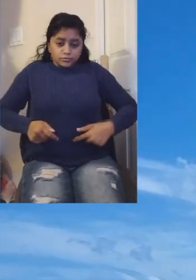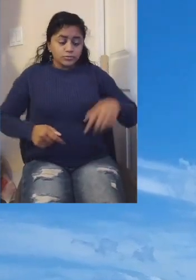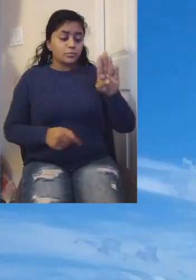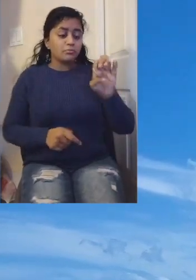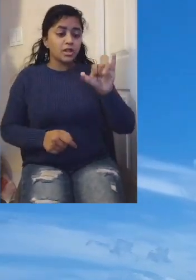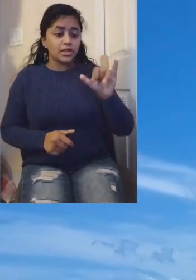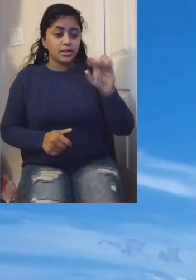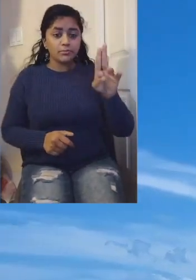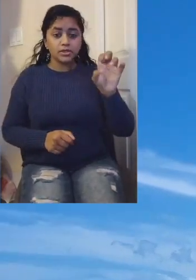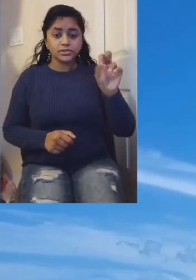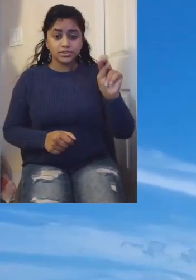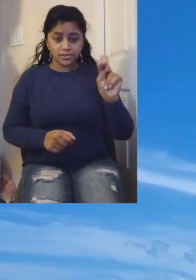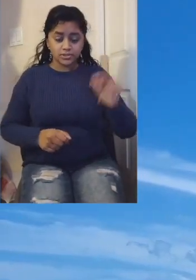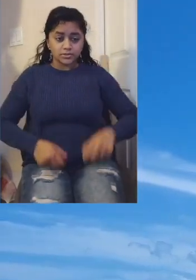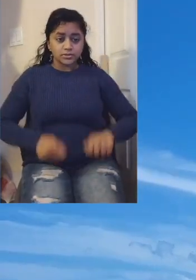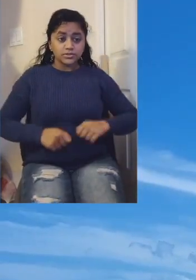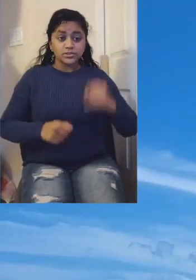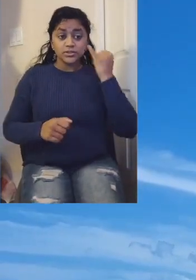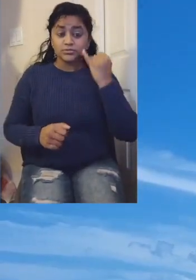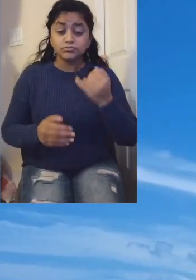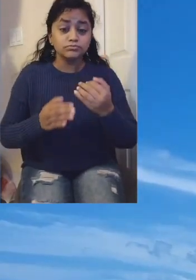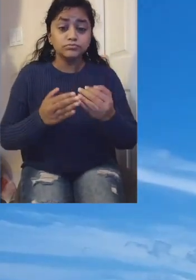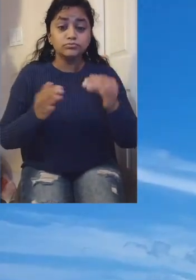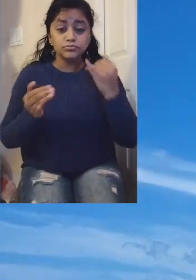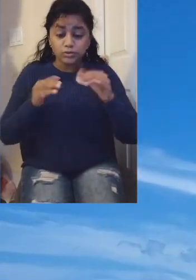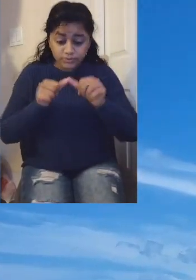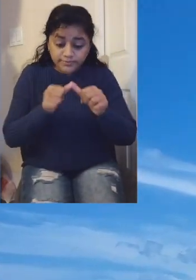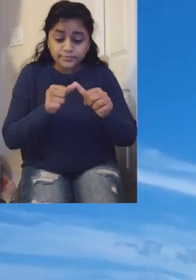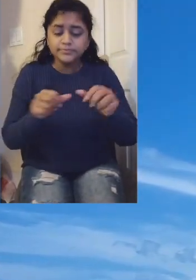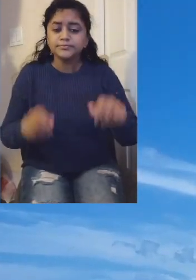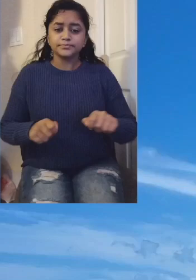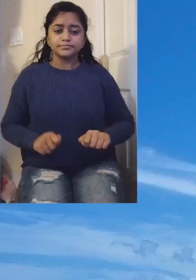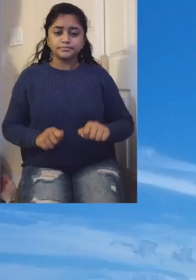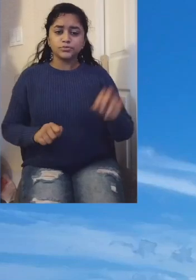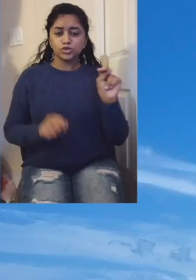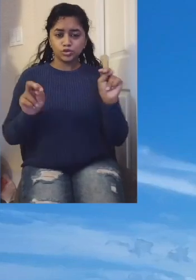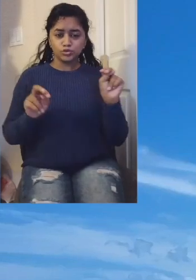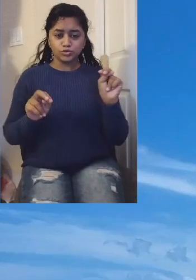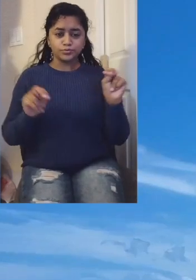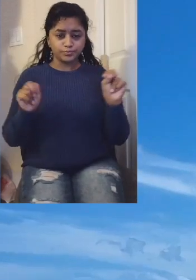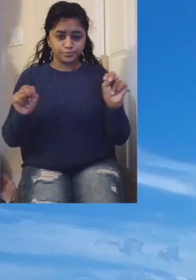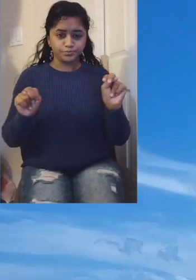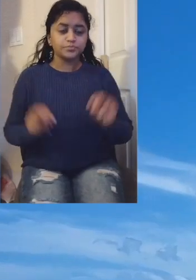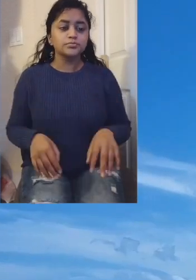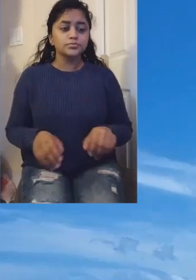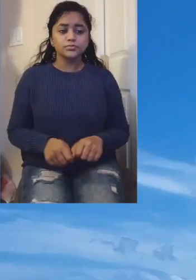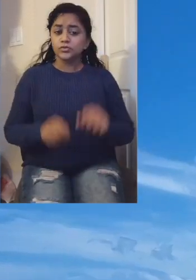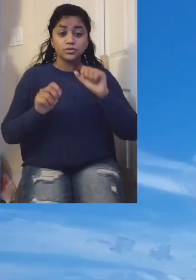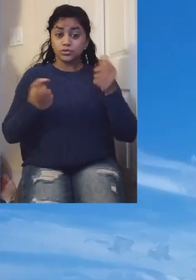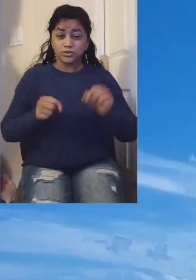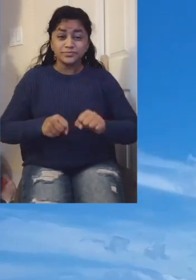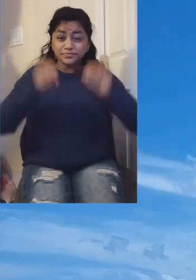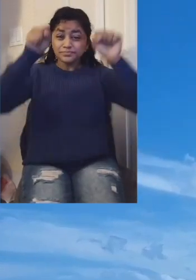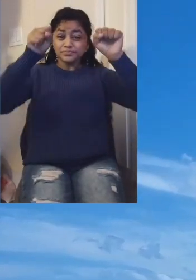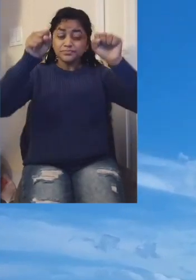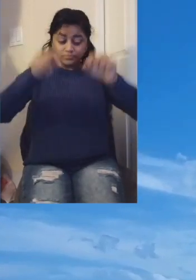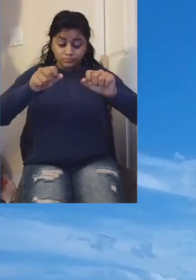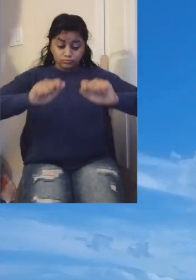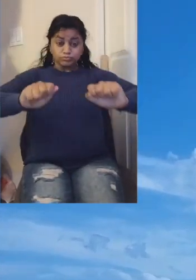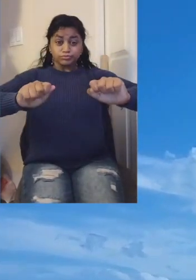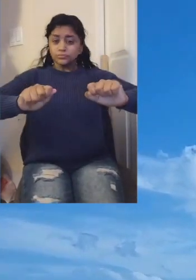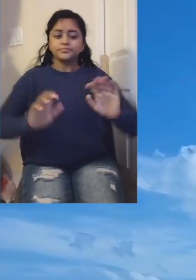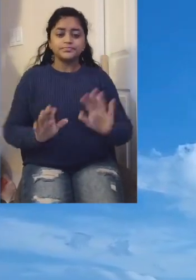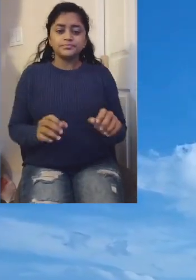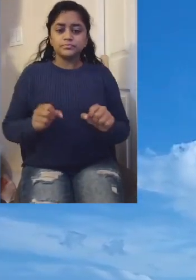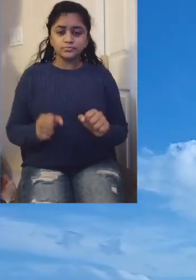to the left, pull over to the left. When you want her to slow down or stop, you're just gonna pull right back to your belly button, okay?